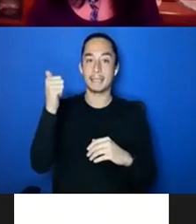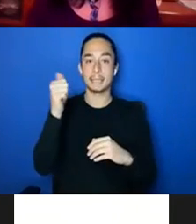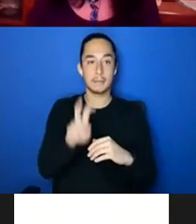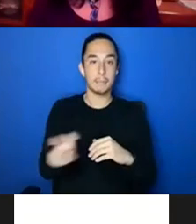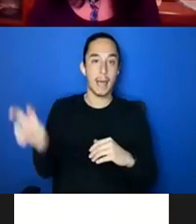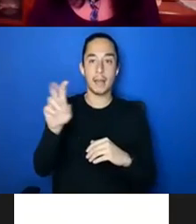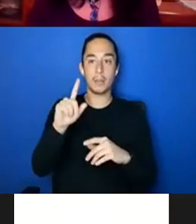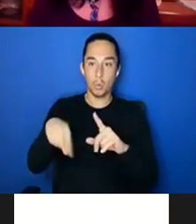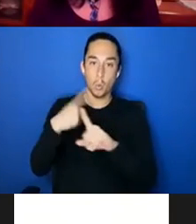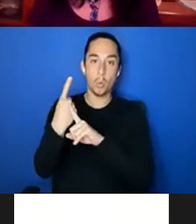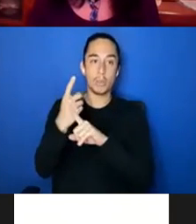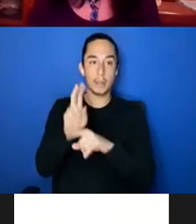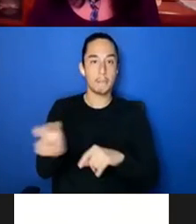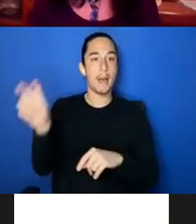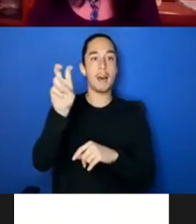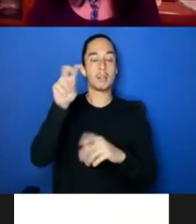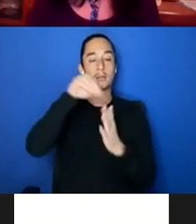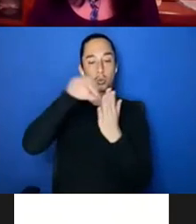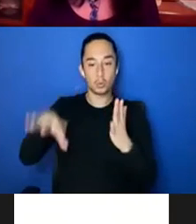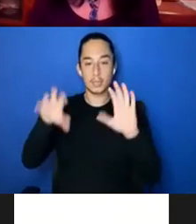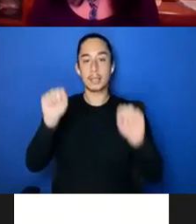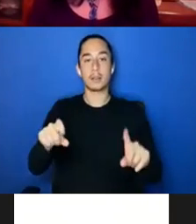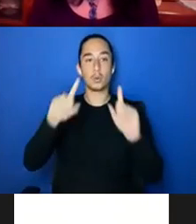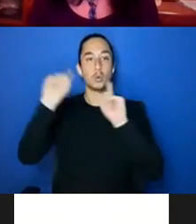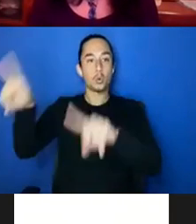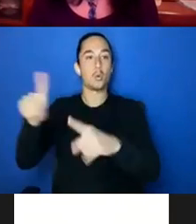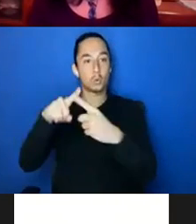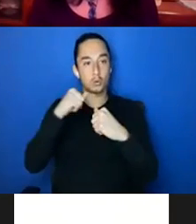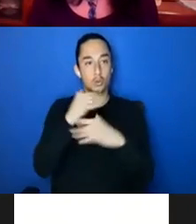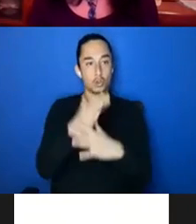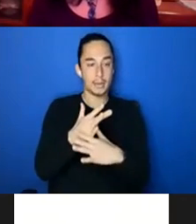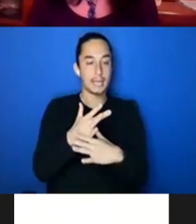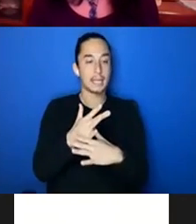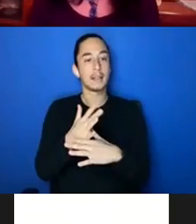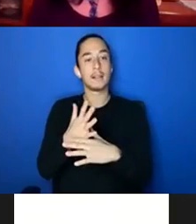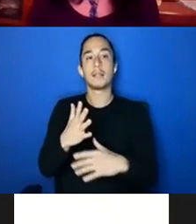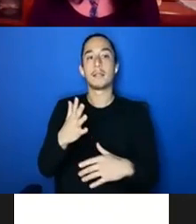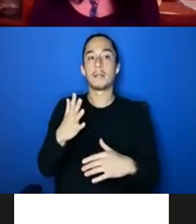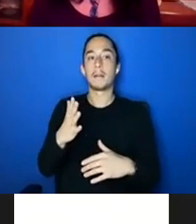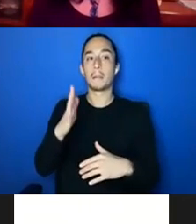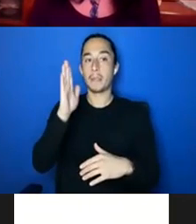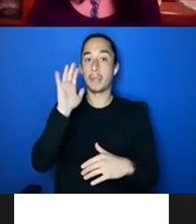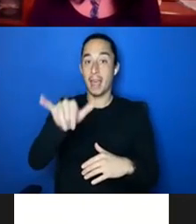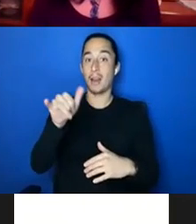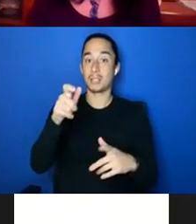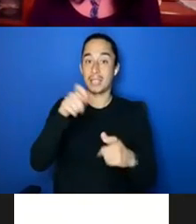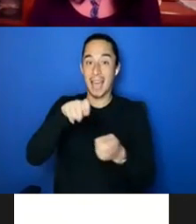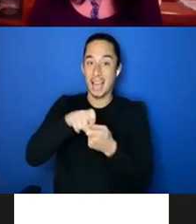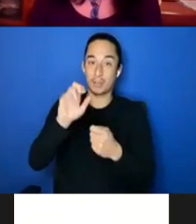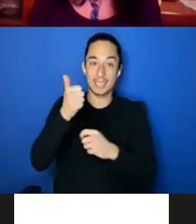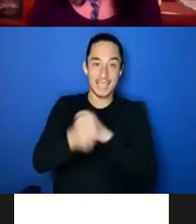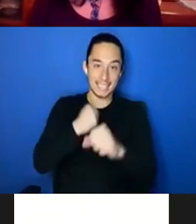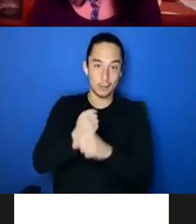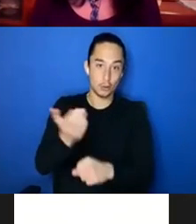or the only pathway by which those students can go to Germany would have been accurate 10 years ago, but it is no